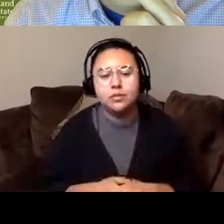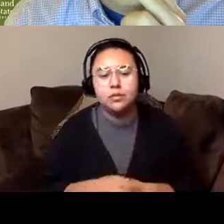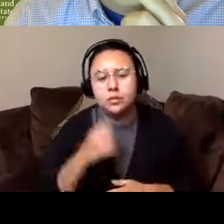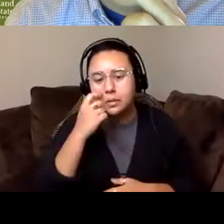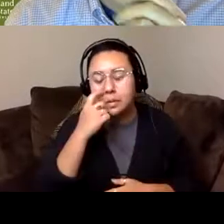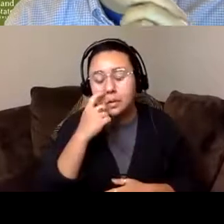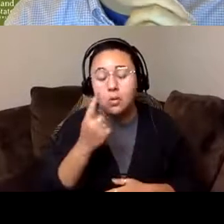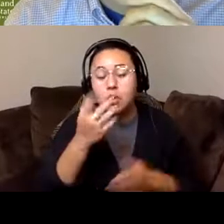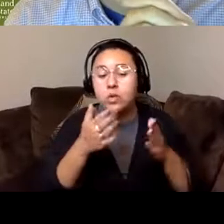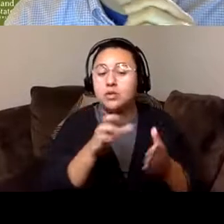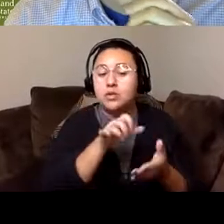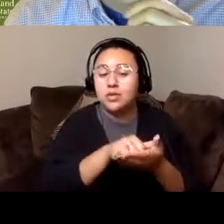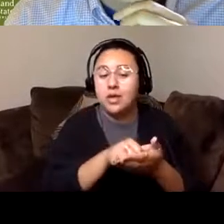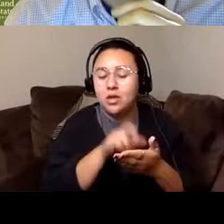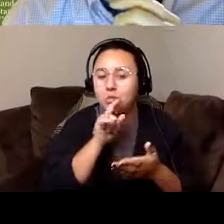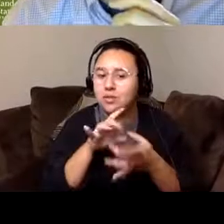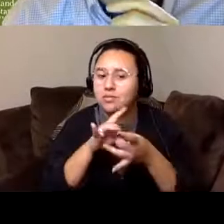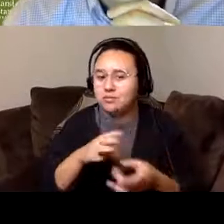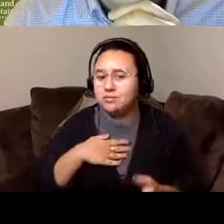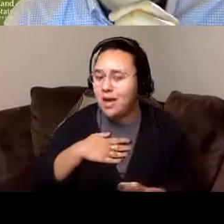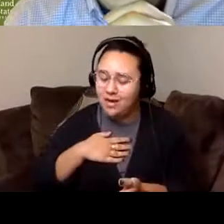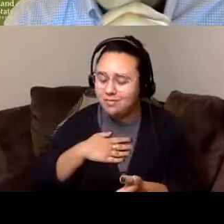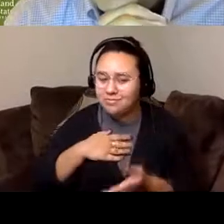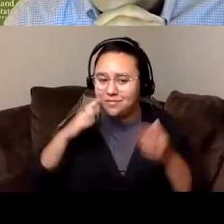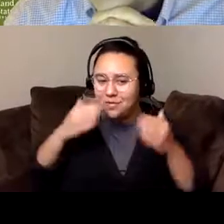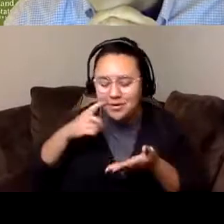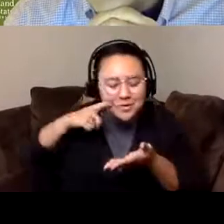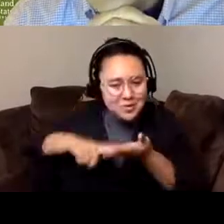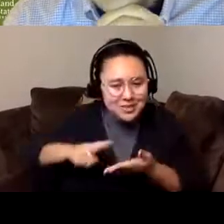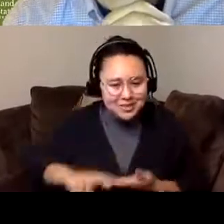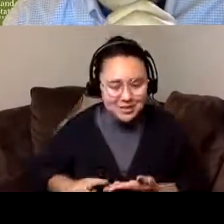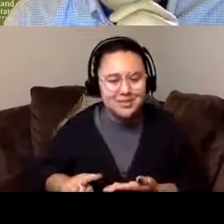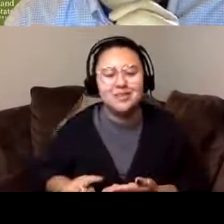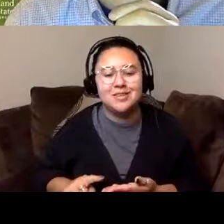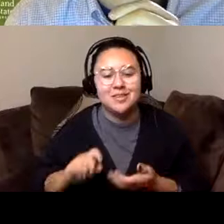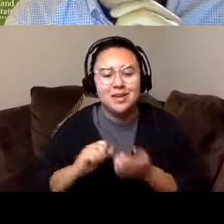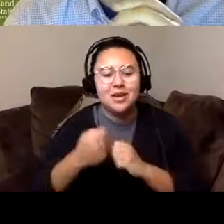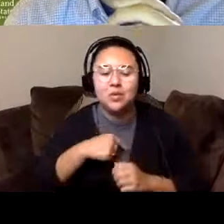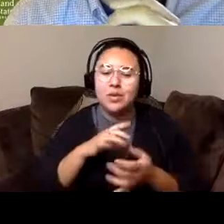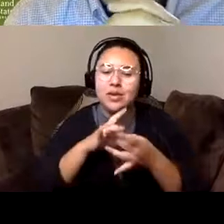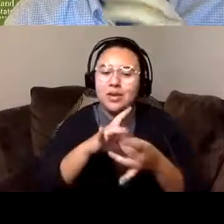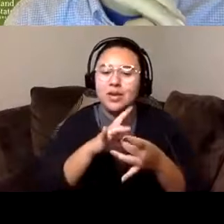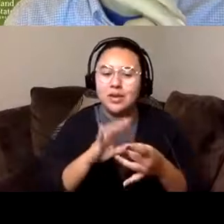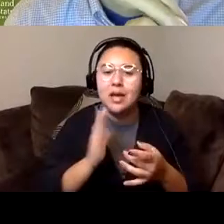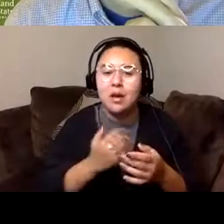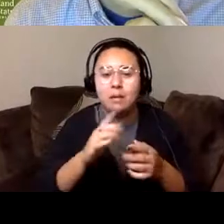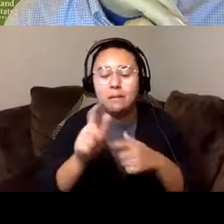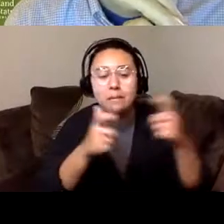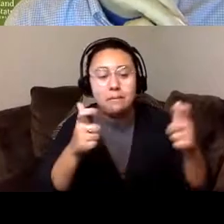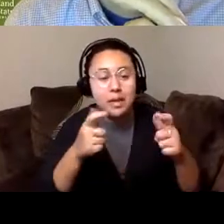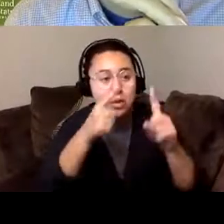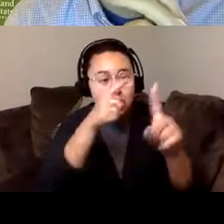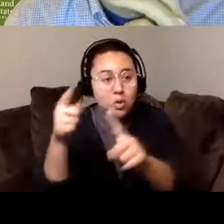into, of course, my bread and butter, which is research, but it's thinking about how do we connect the big goals we have to our city, for our